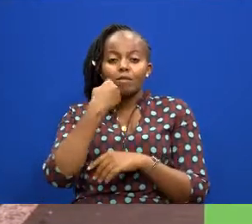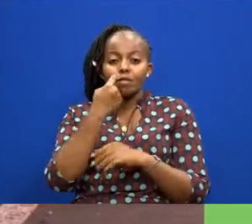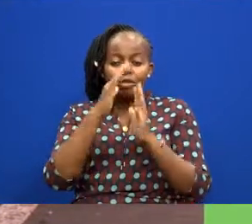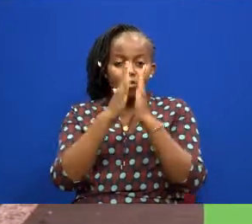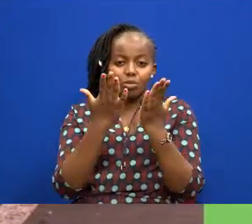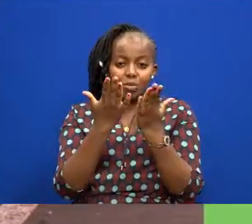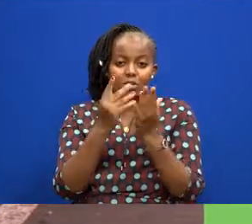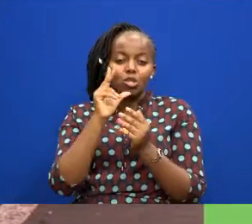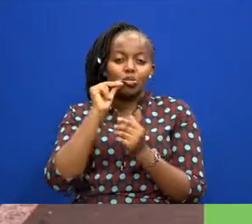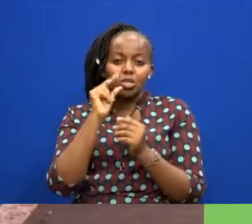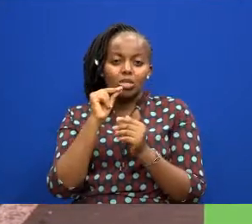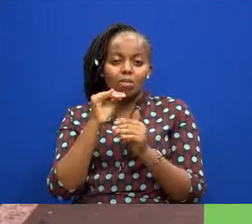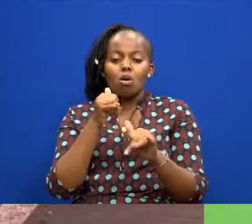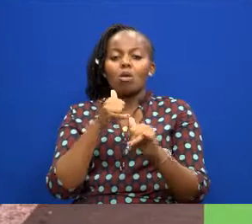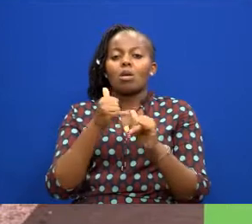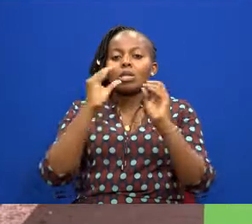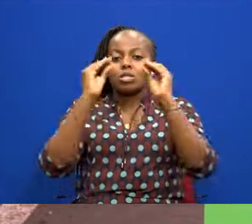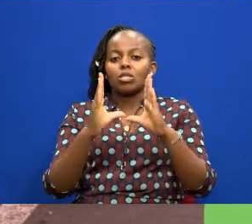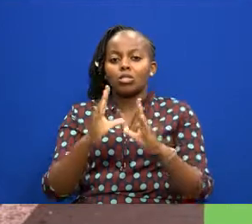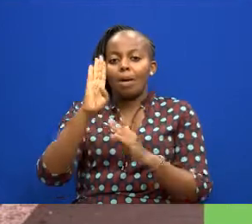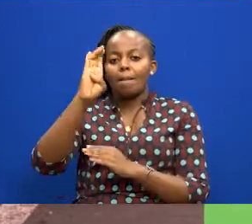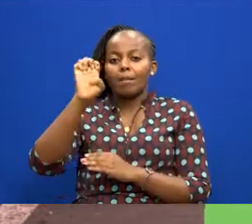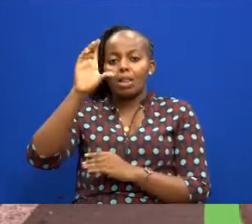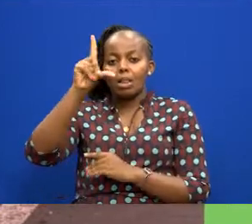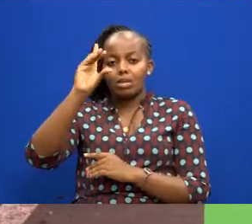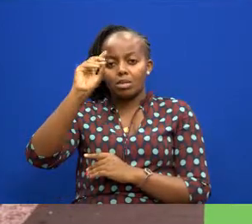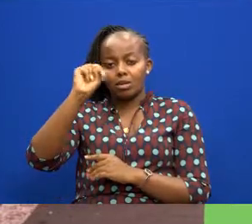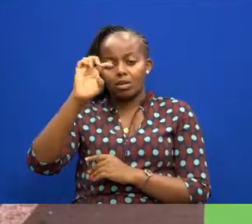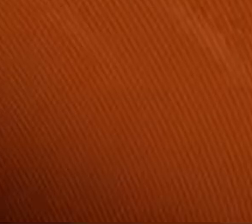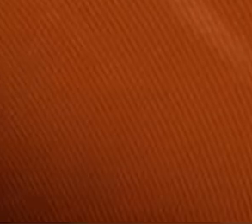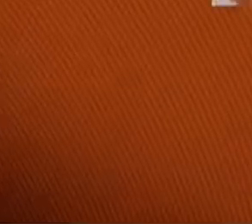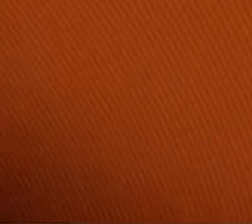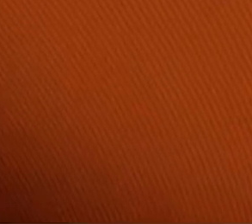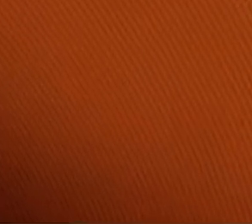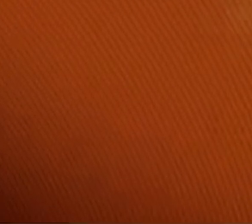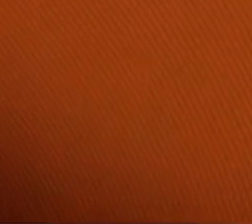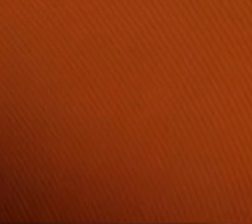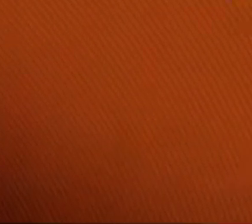Facebook, and YouTube. I've been your host, Beldin Odemba. Bye-bye.